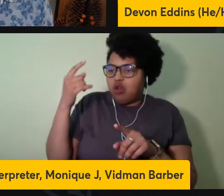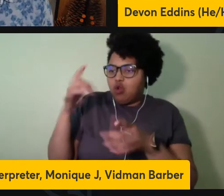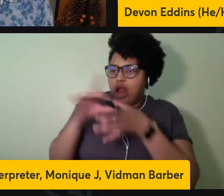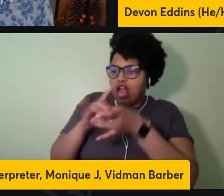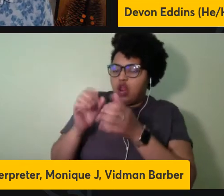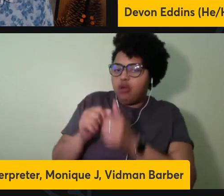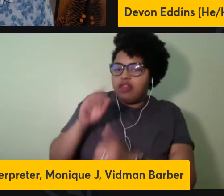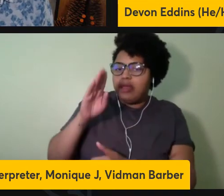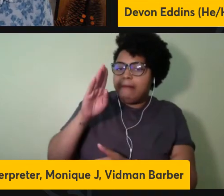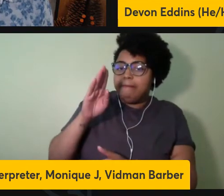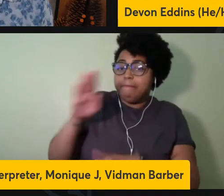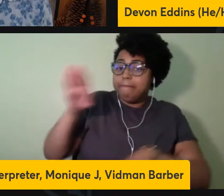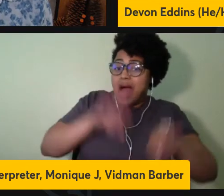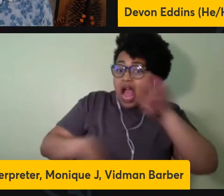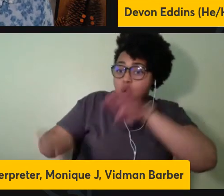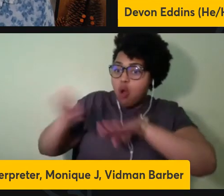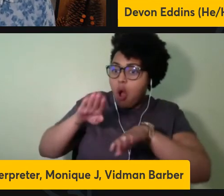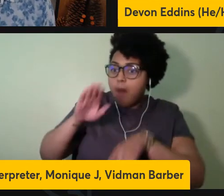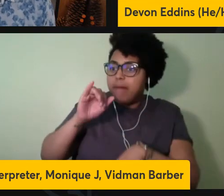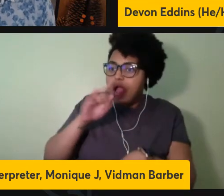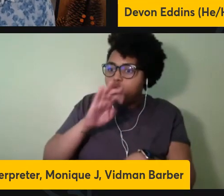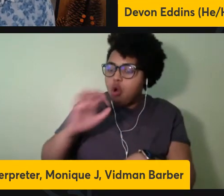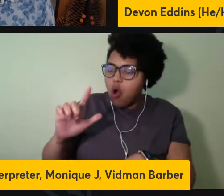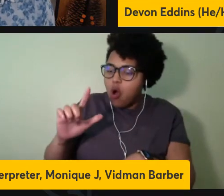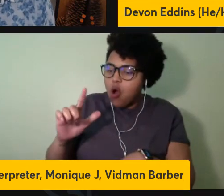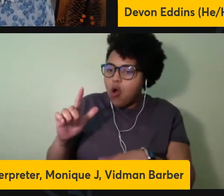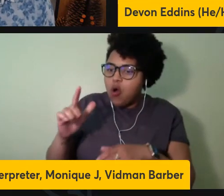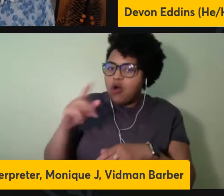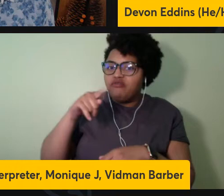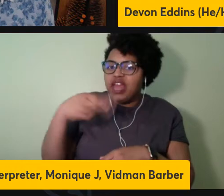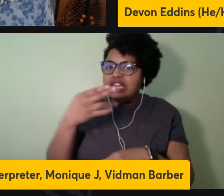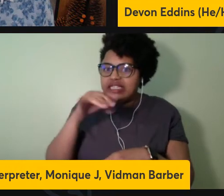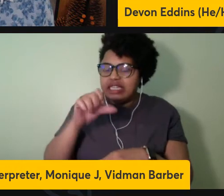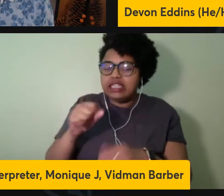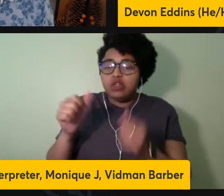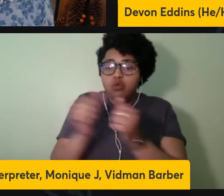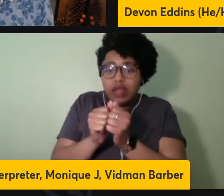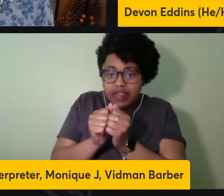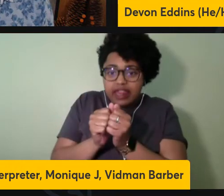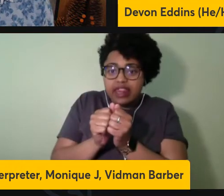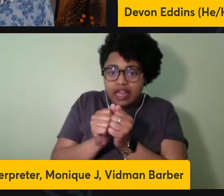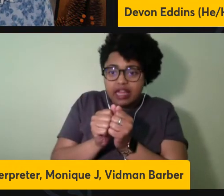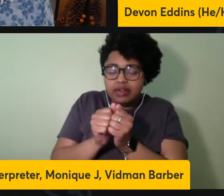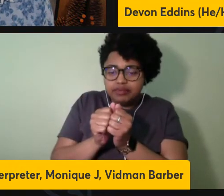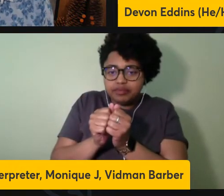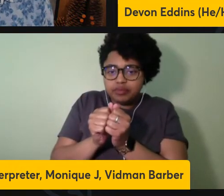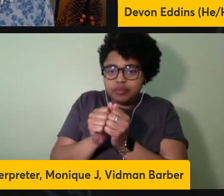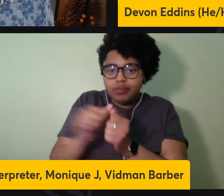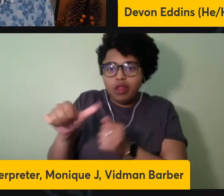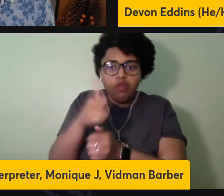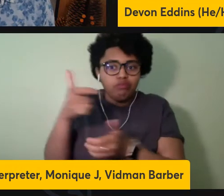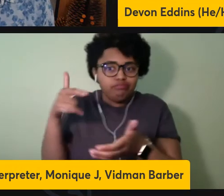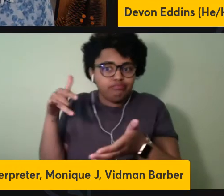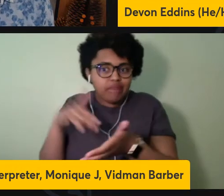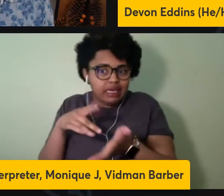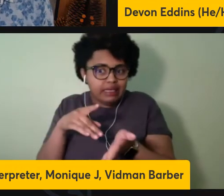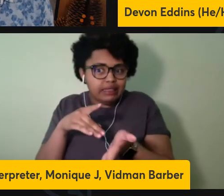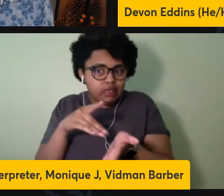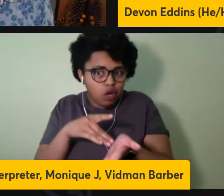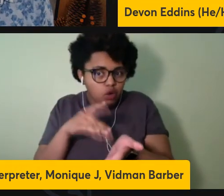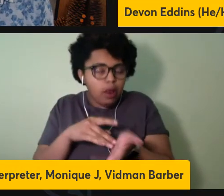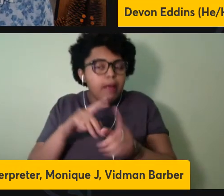antiviral immunity. To this end, Devon's recent studies have employed multi-omic single-cell technologies,